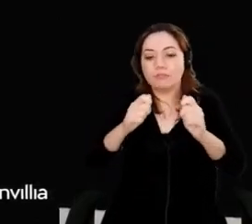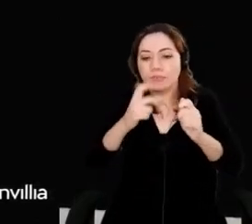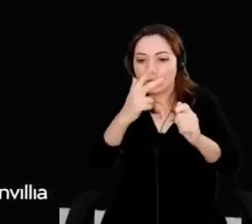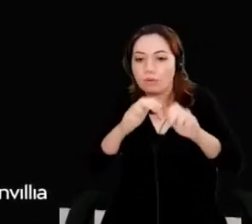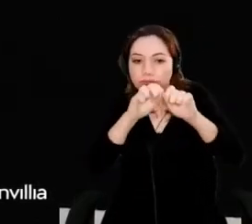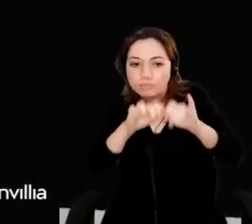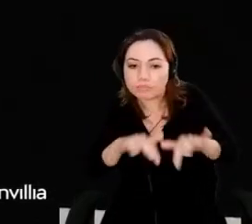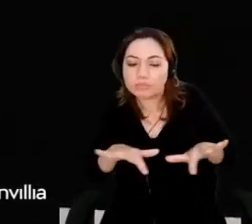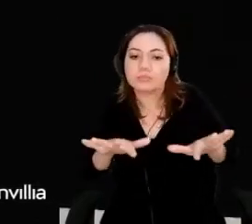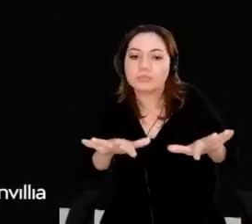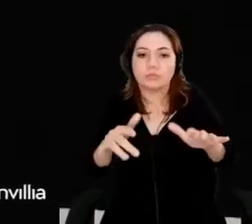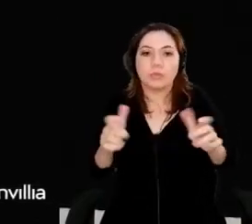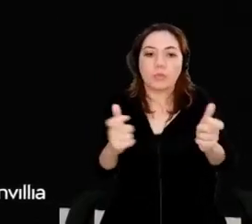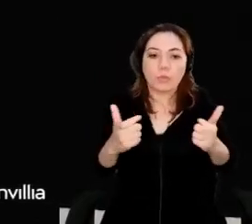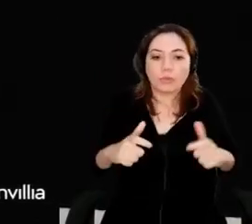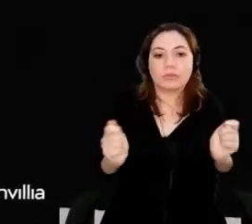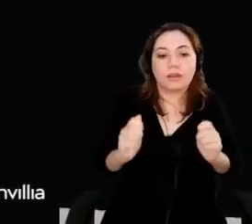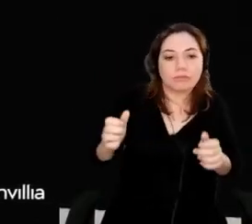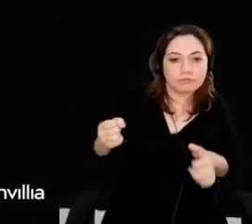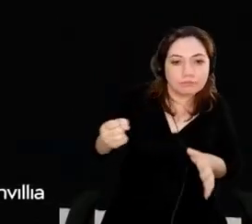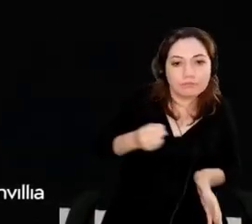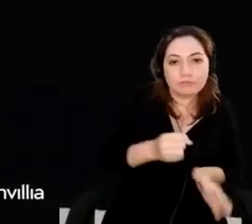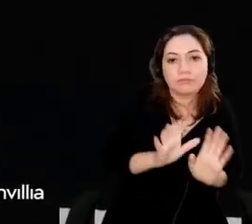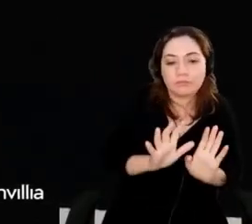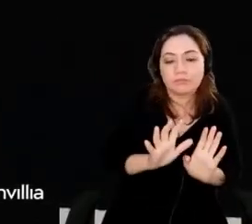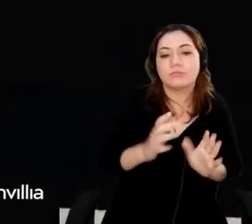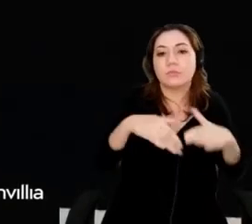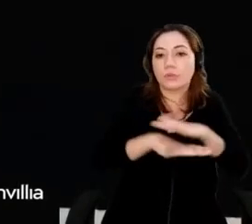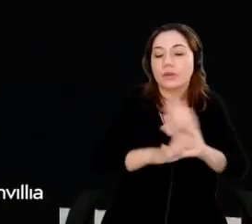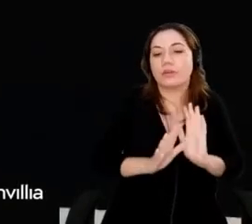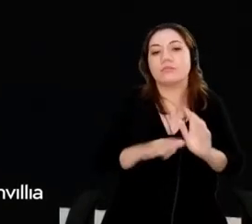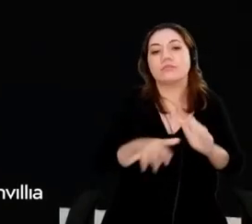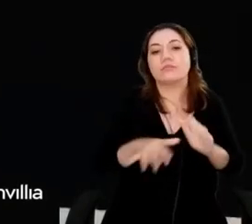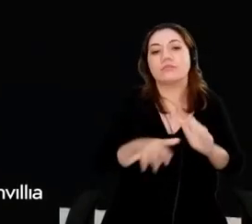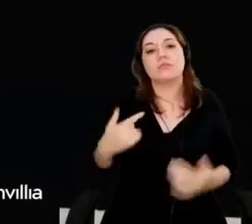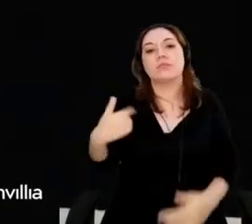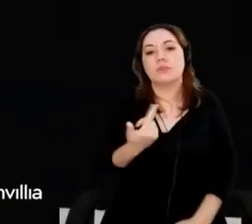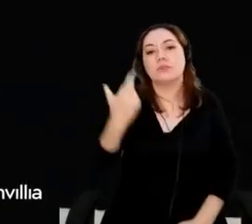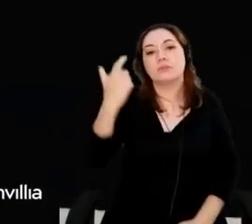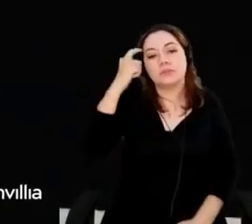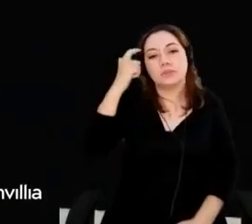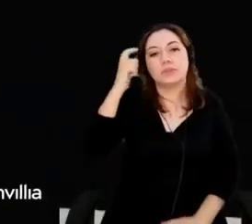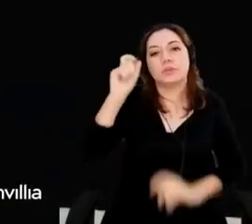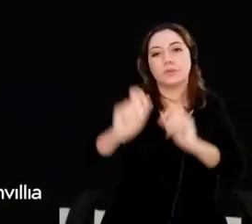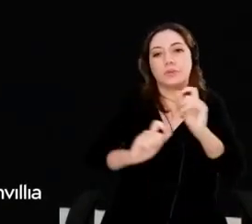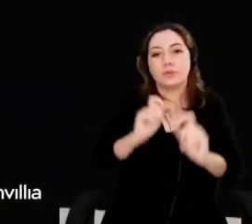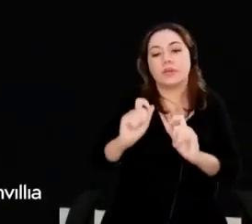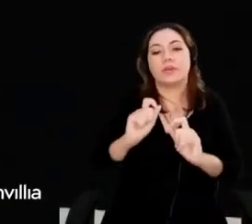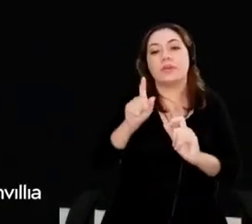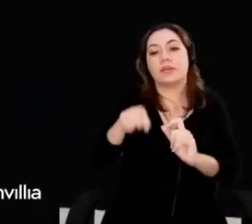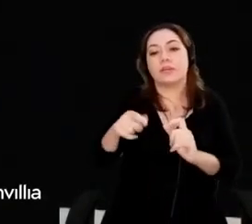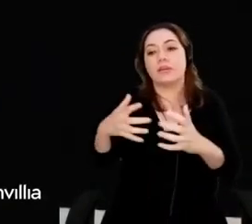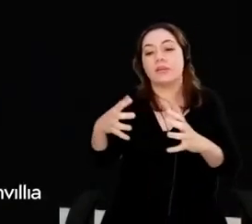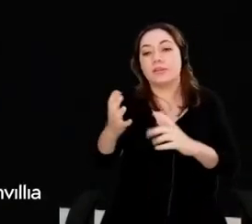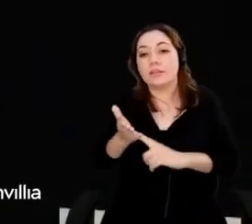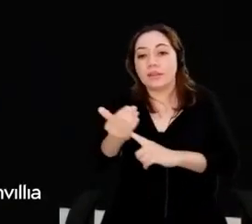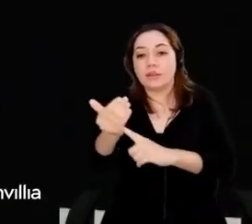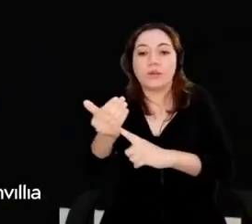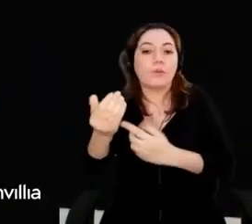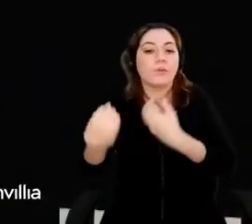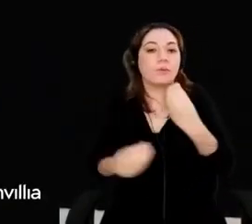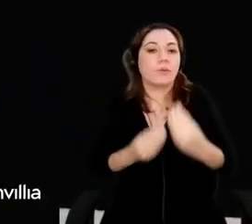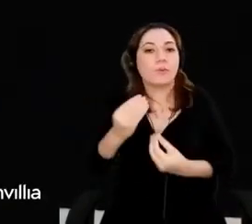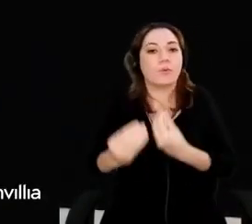So, we are thinking about how technology meets people. And at the Air Group, we have